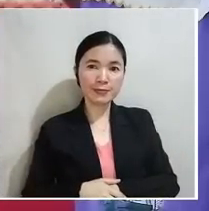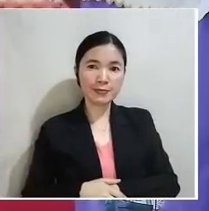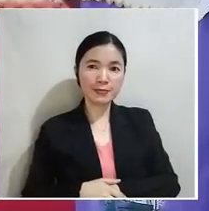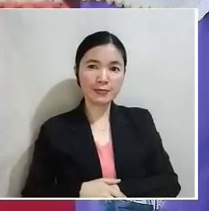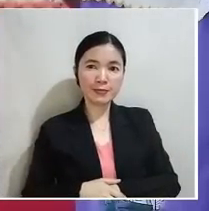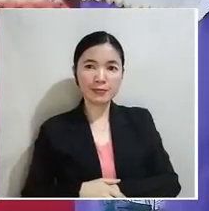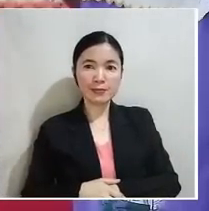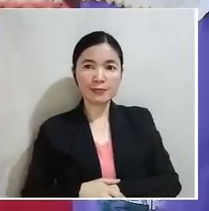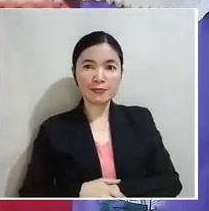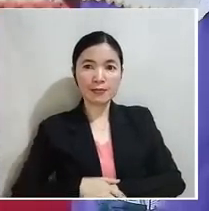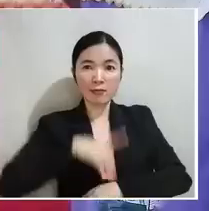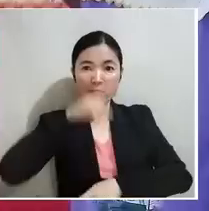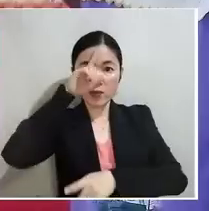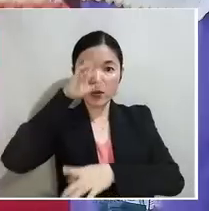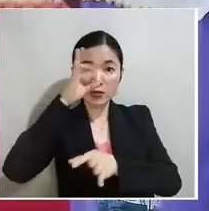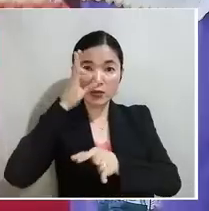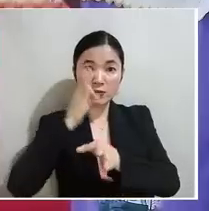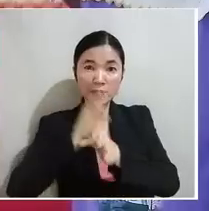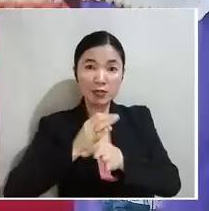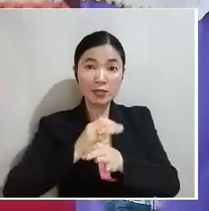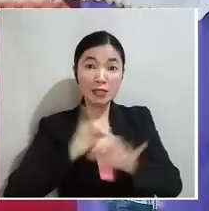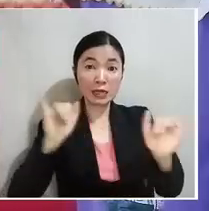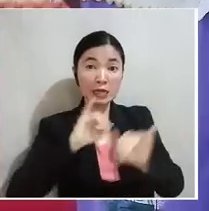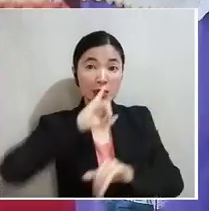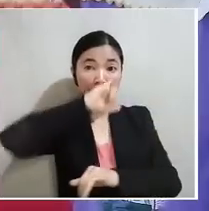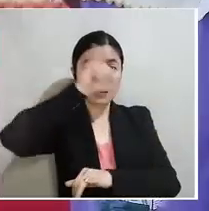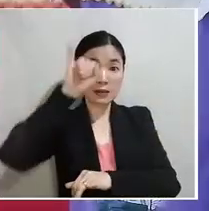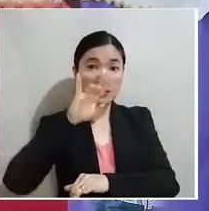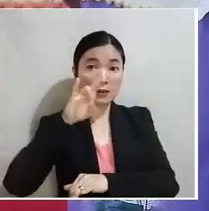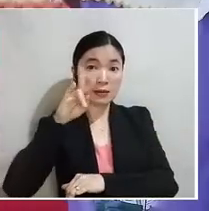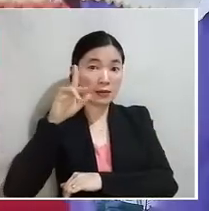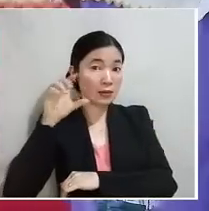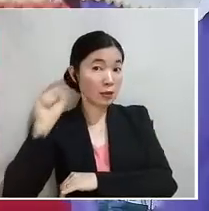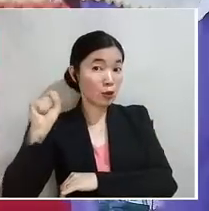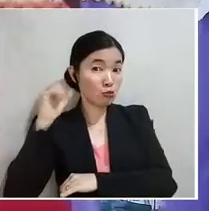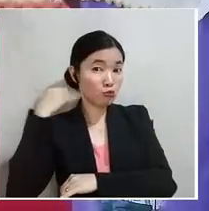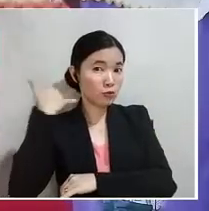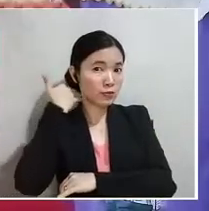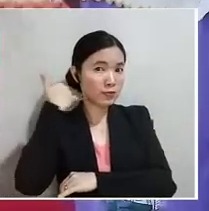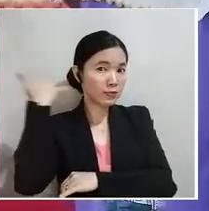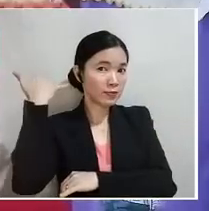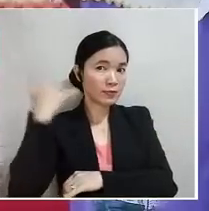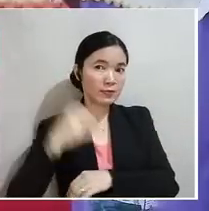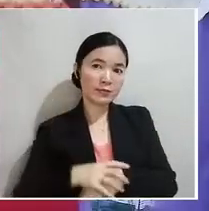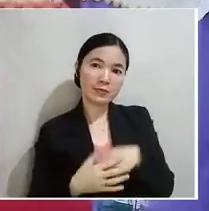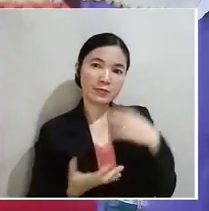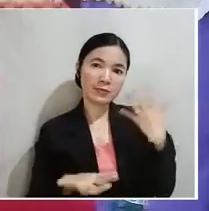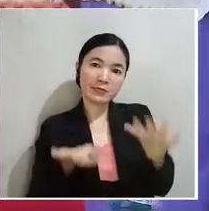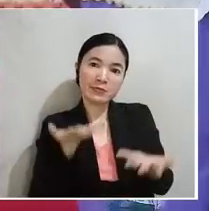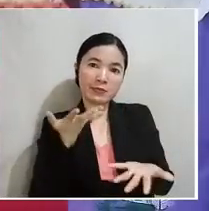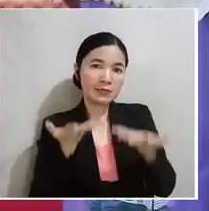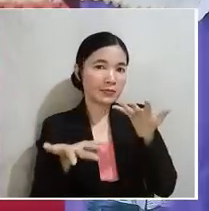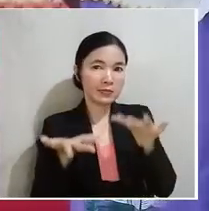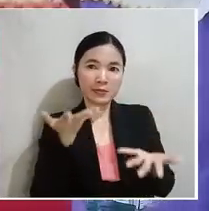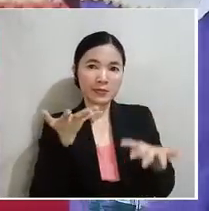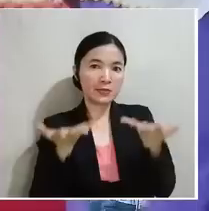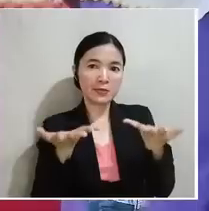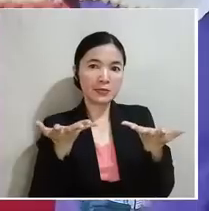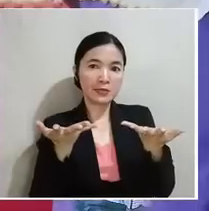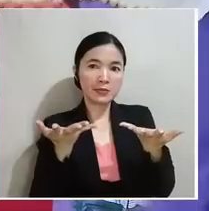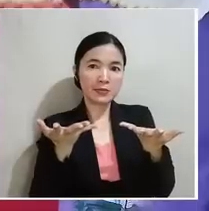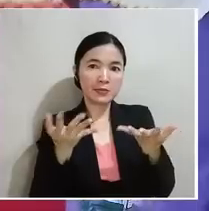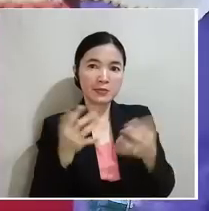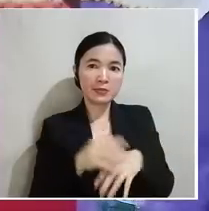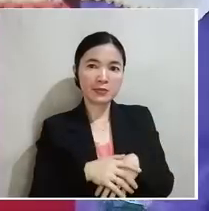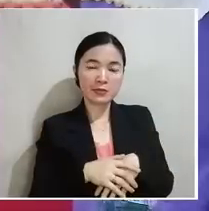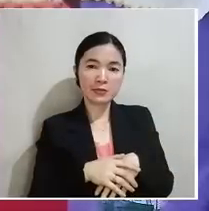of Judas, we do not know. Perhaps, or maybe, as he